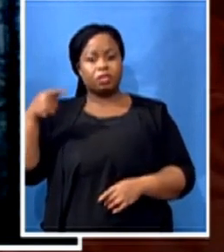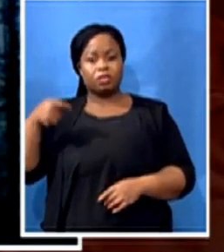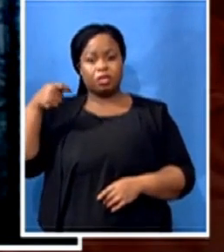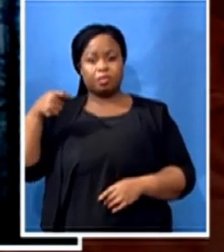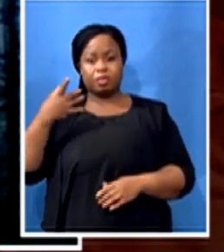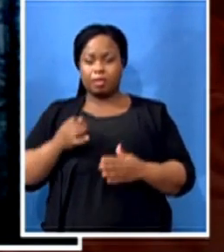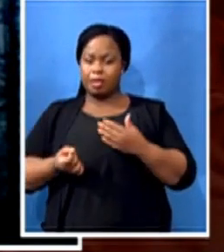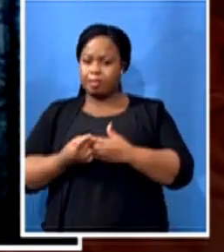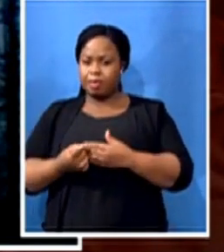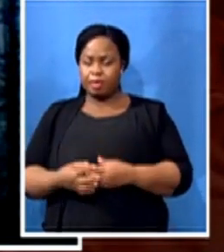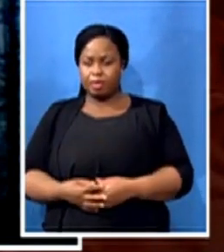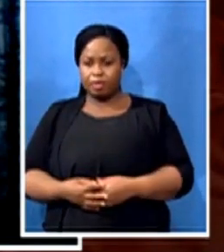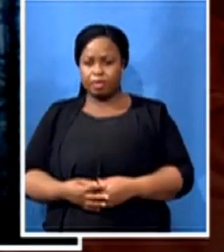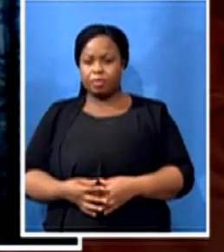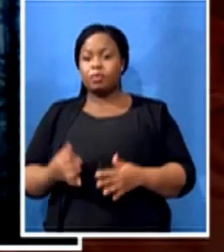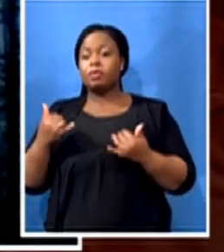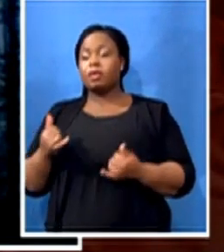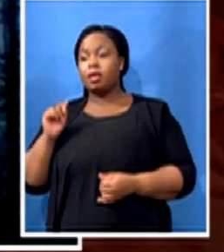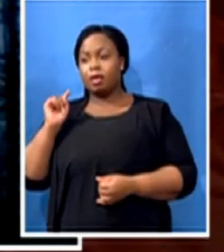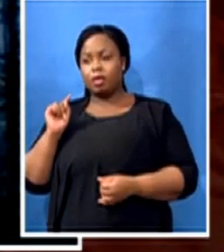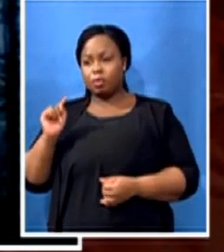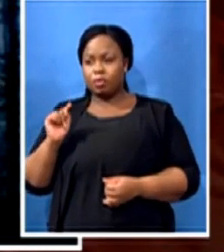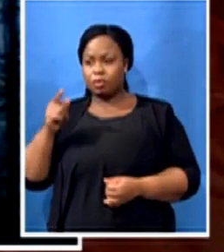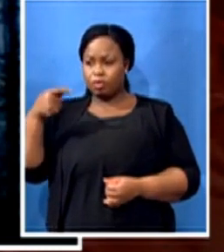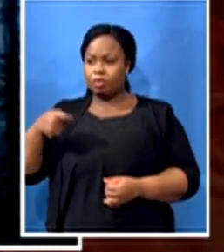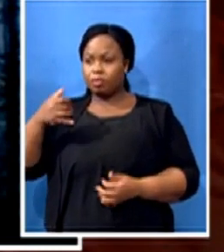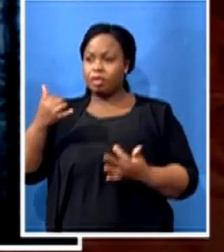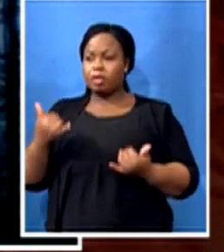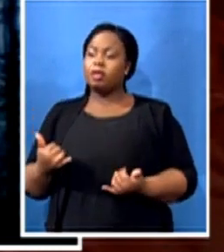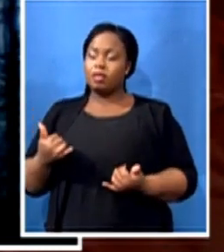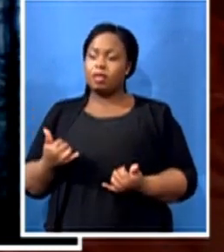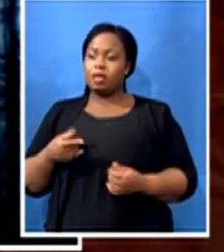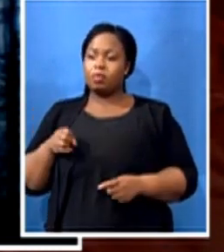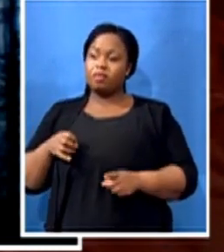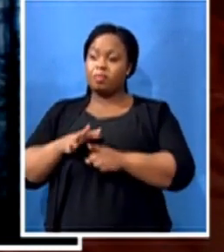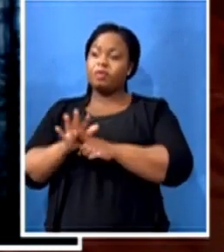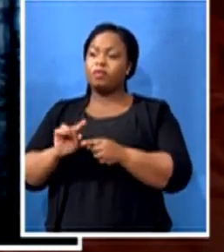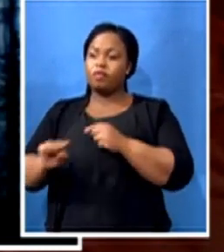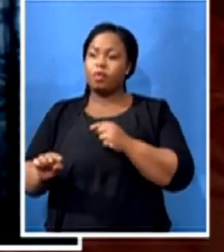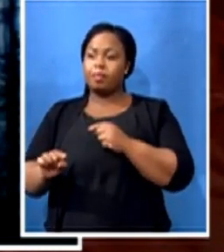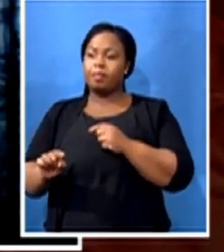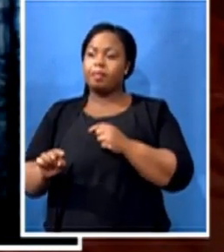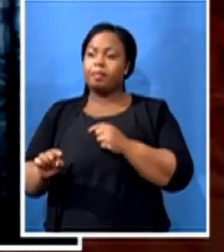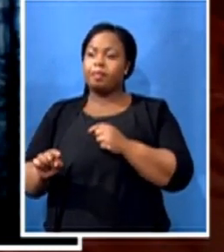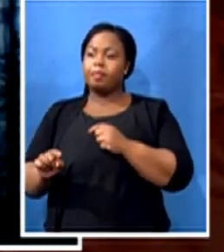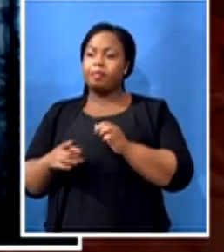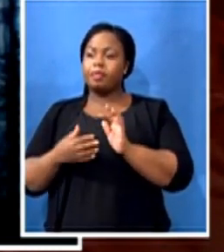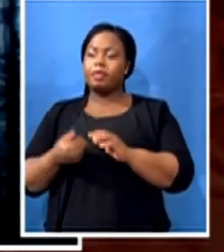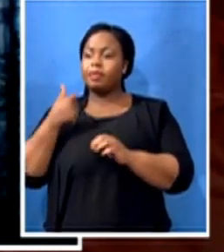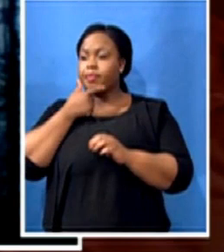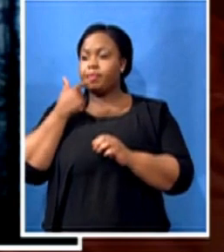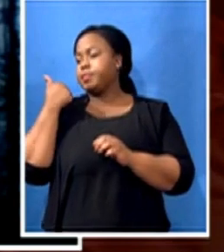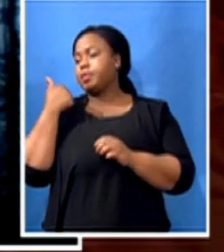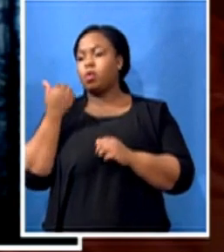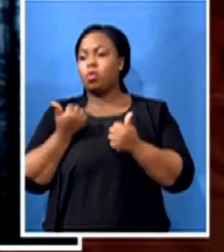judgment now, in a sense, was very much influenced by those legislative developments that already took place. The line not too good